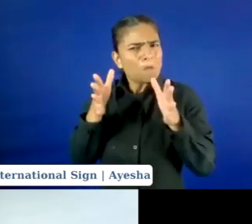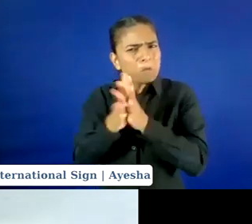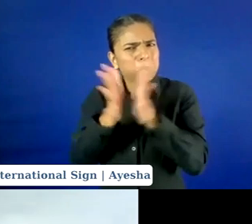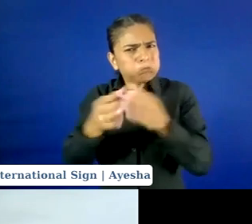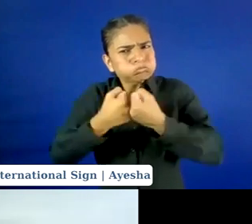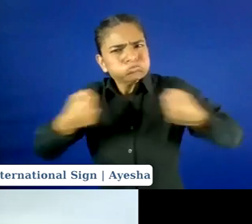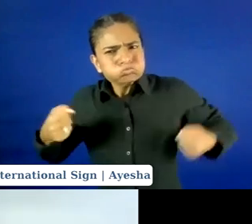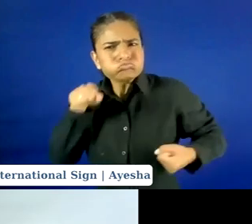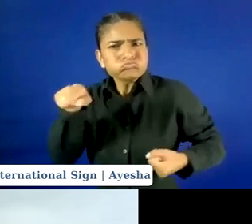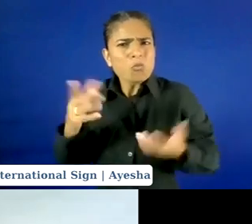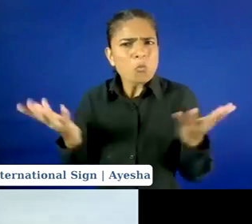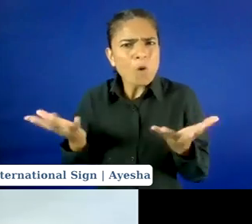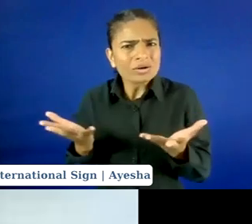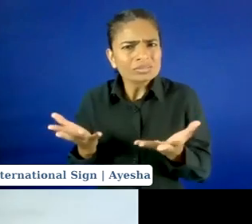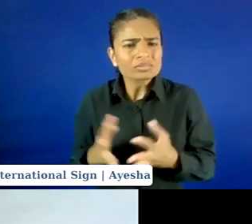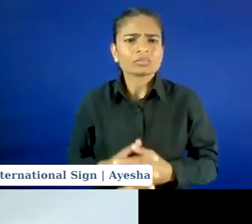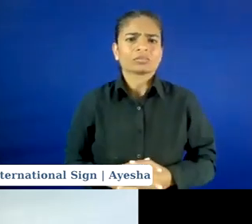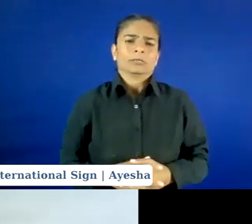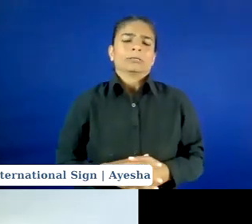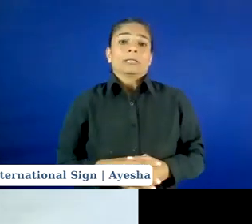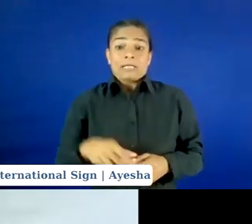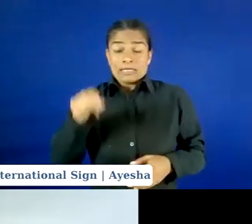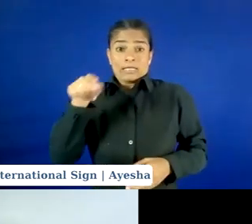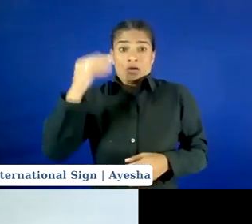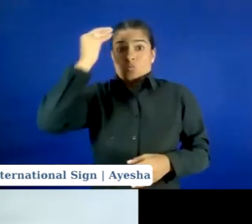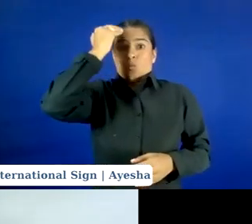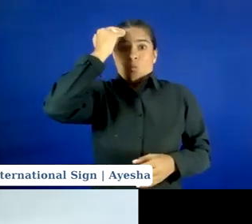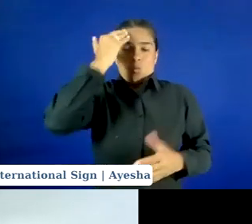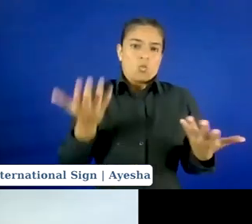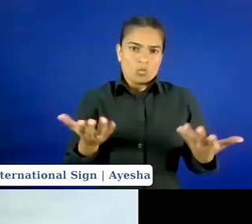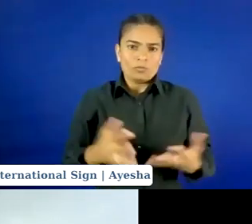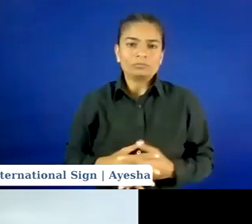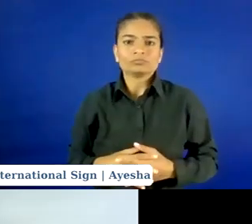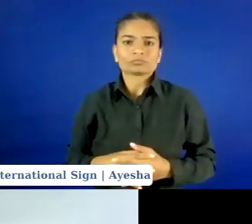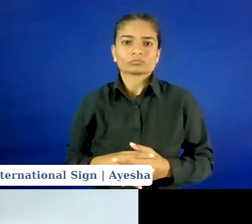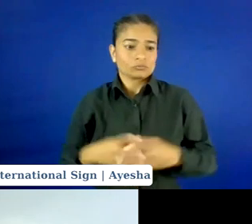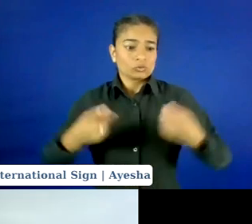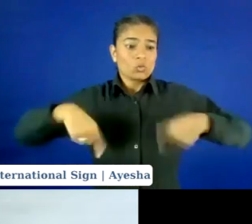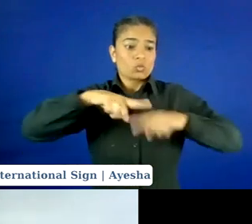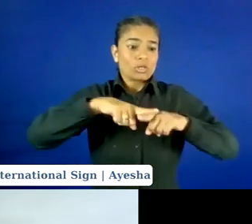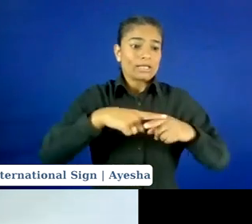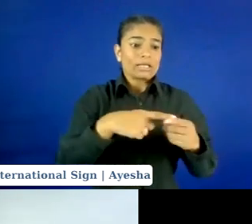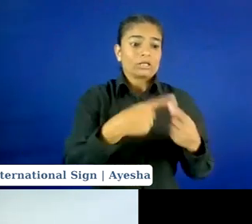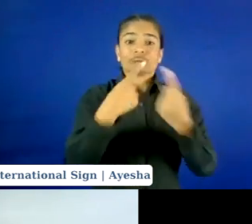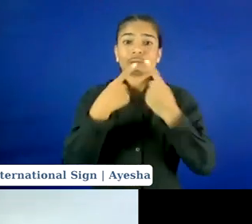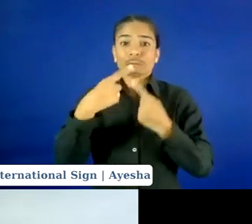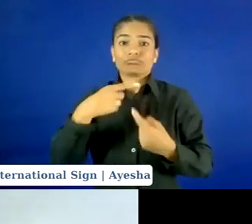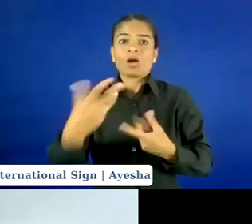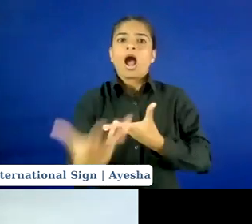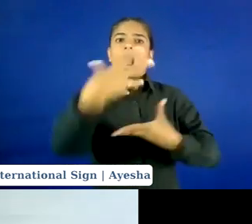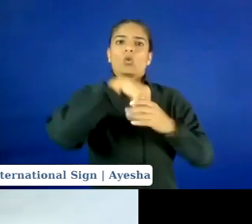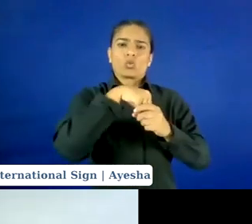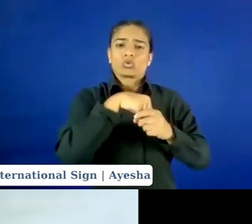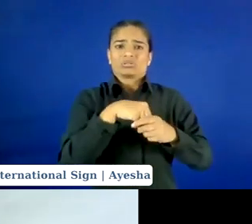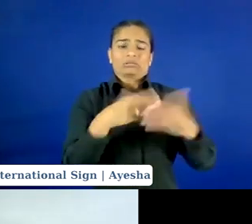to this issue. As you know, among the inclusion challenges of persons with disability is in the labor